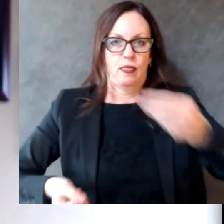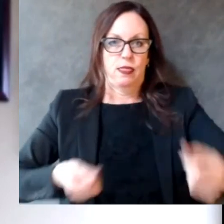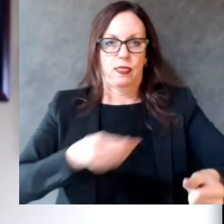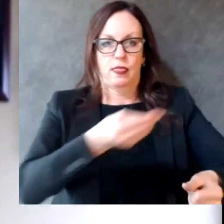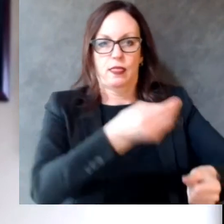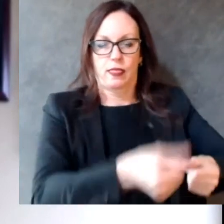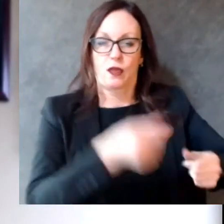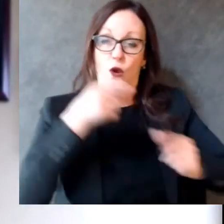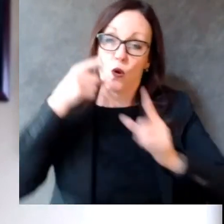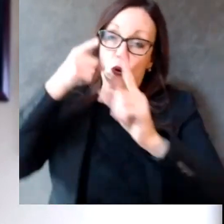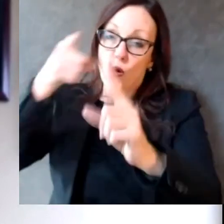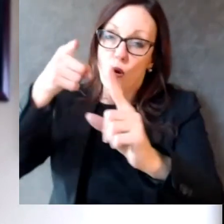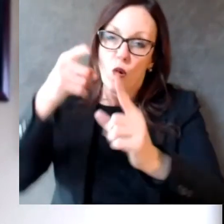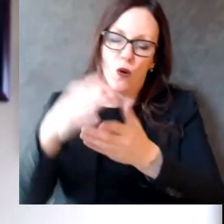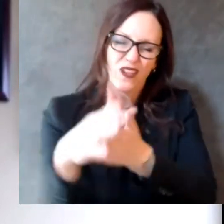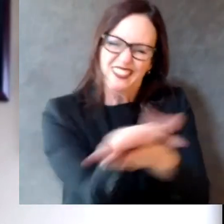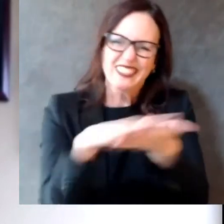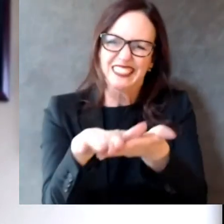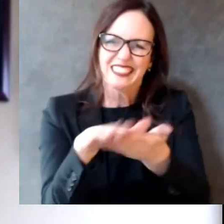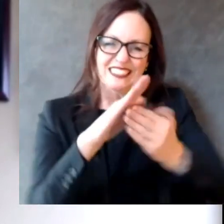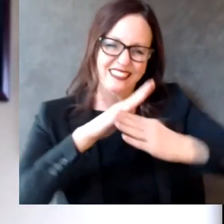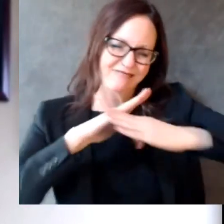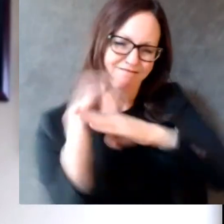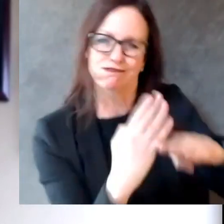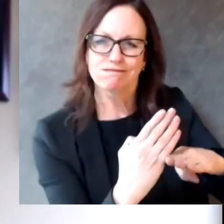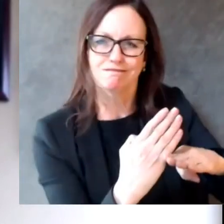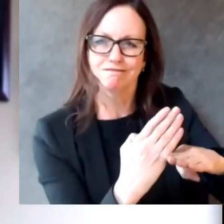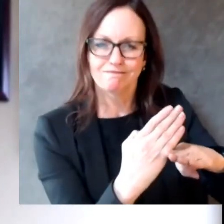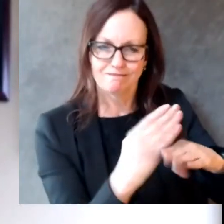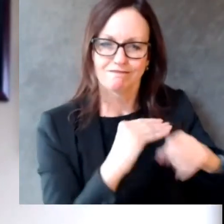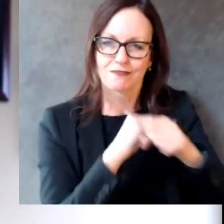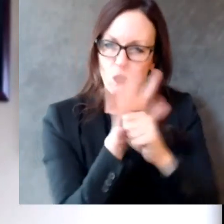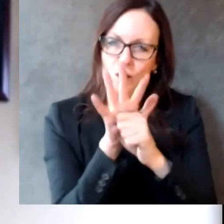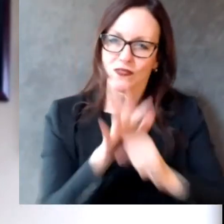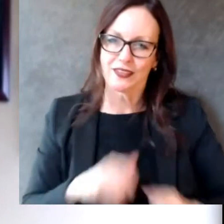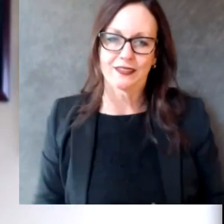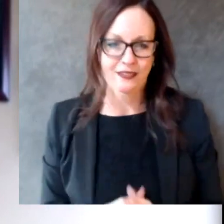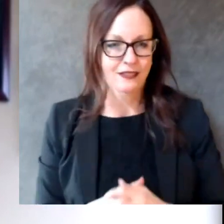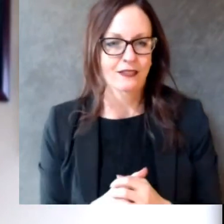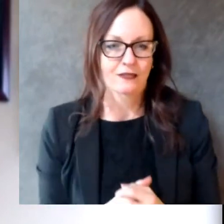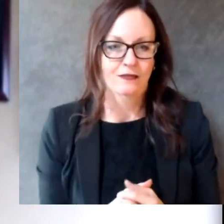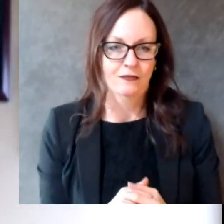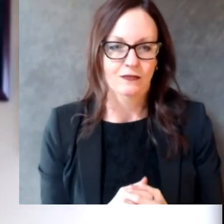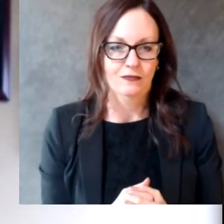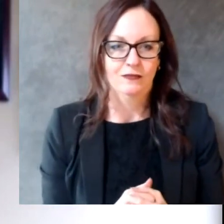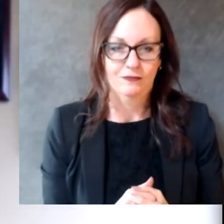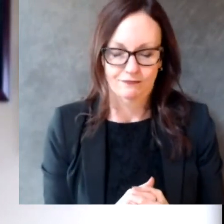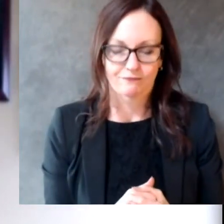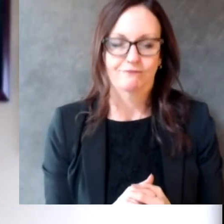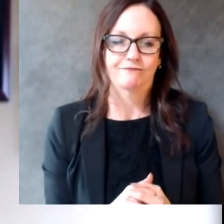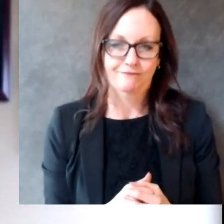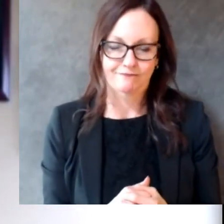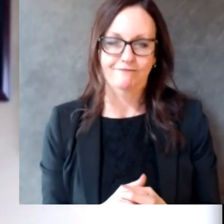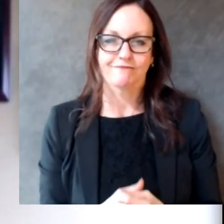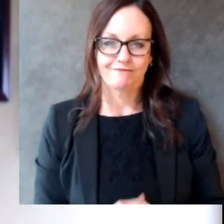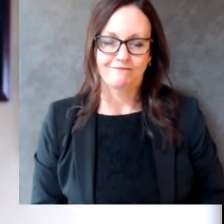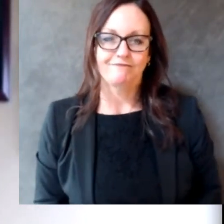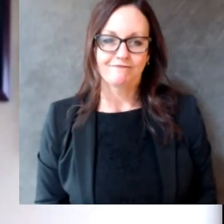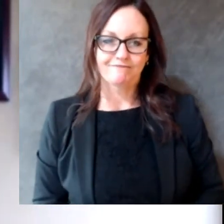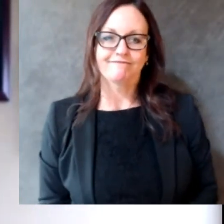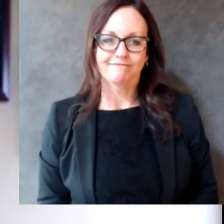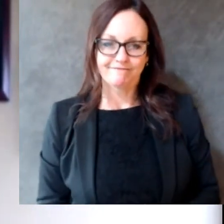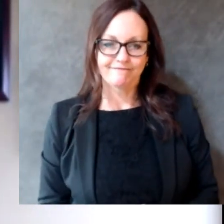immunity, similar to what we talked about a year ago, this concept of the reproductive number or R naught, these aren't